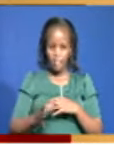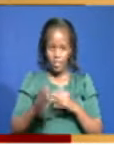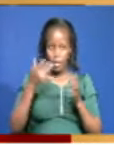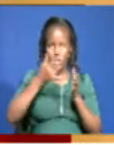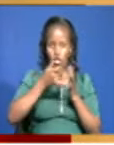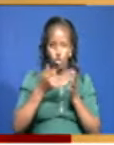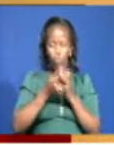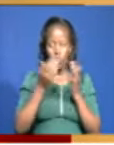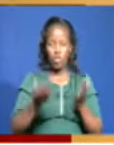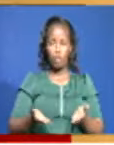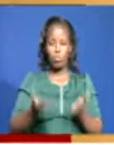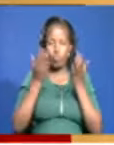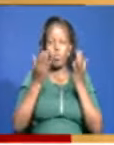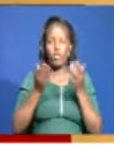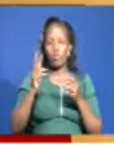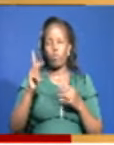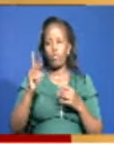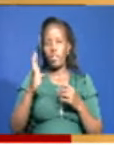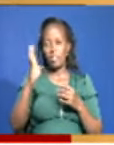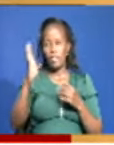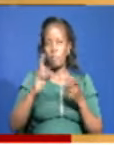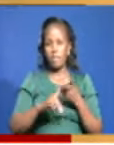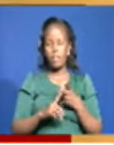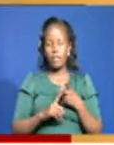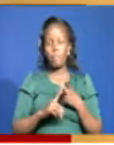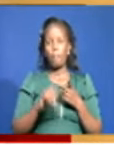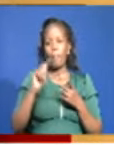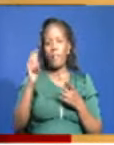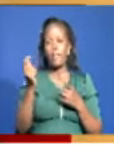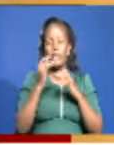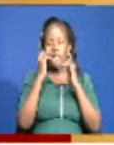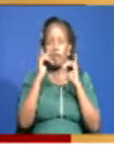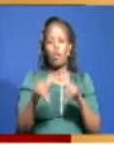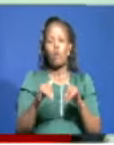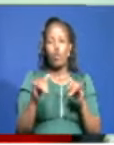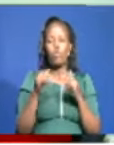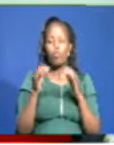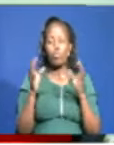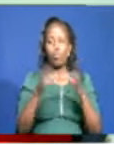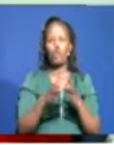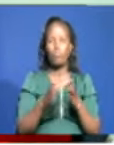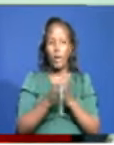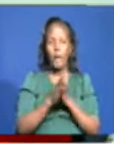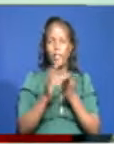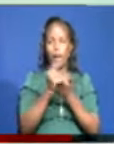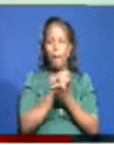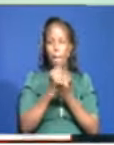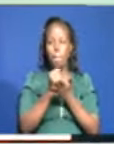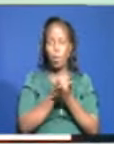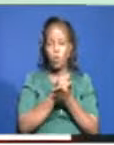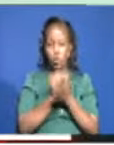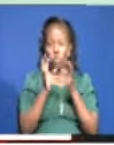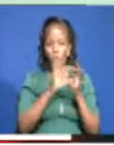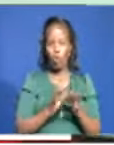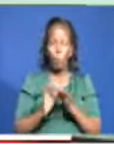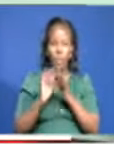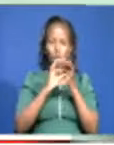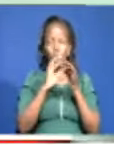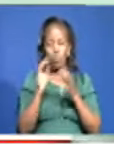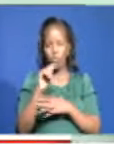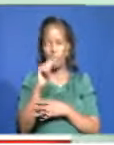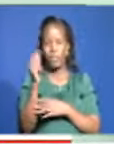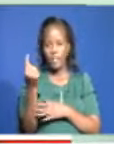Broadcasting Corporation, Kenya News Agency, and the Postal Corporation of Kenya. Karibu sana. Thank you. Here